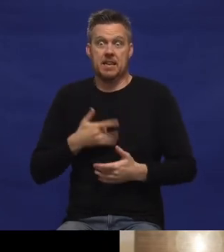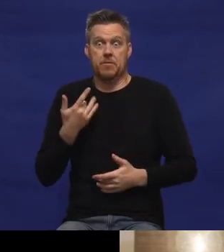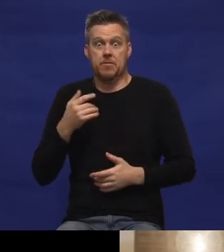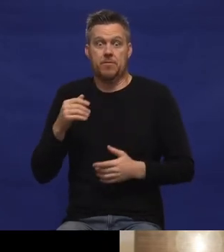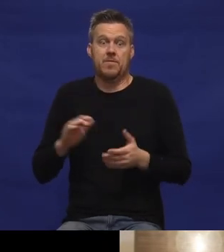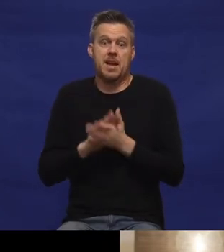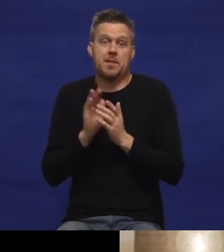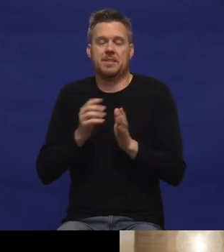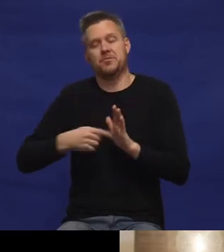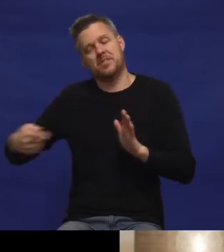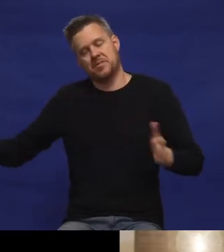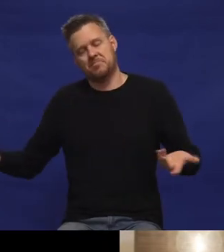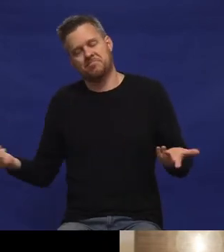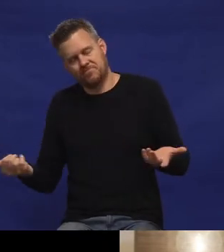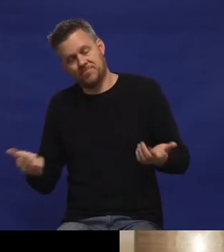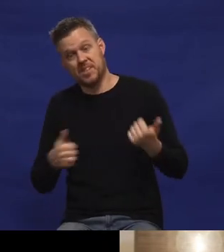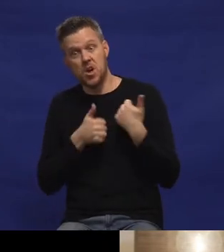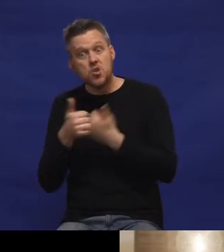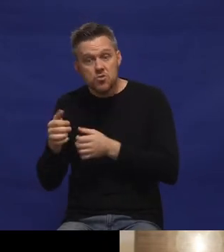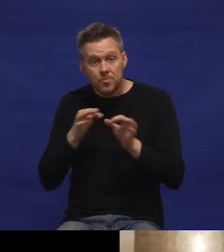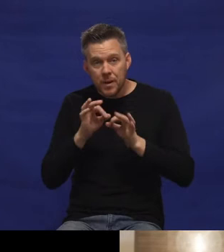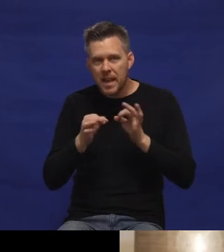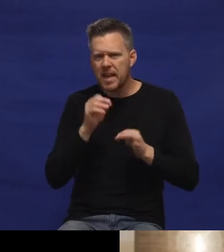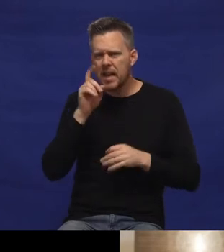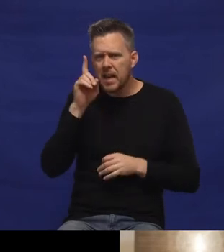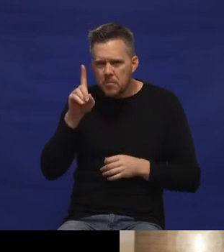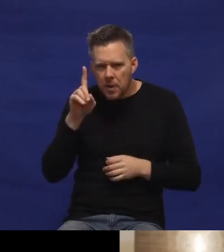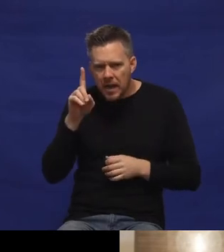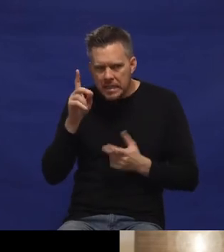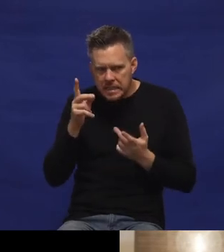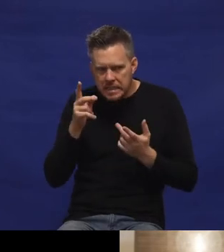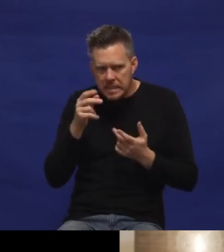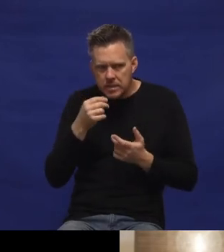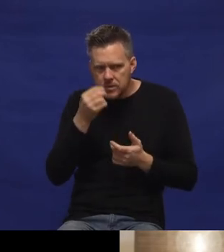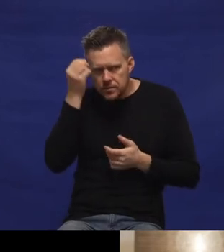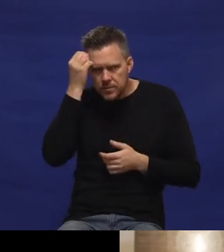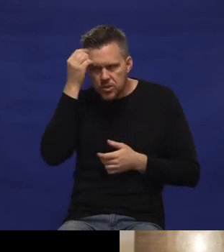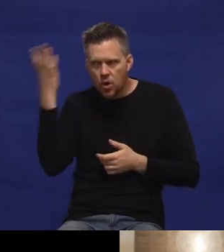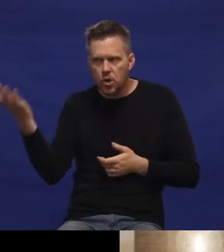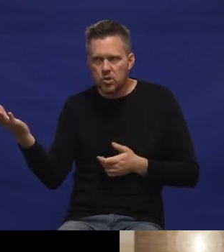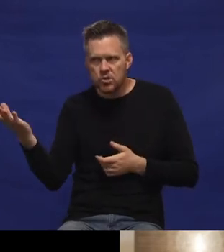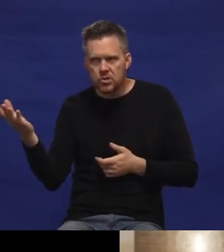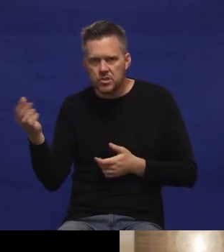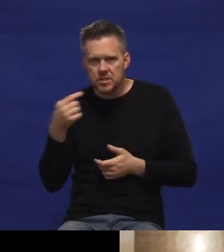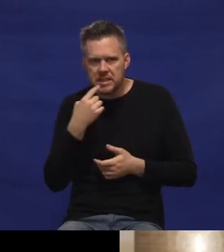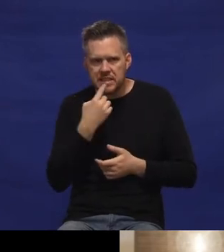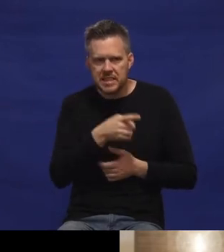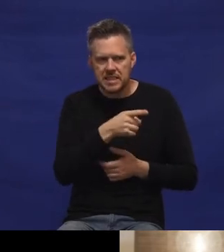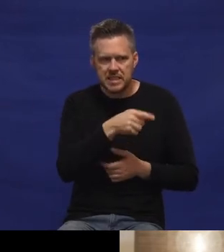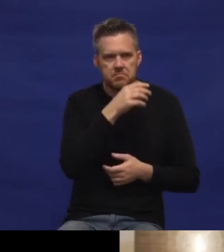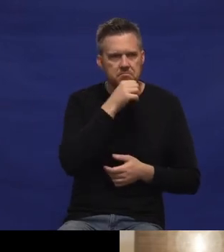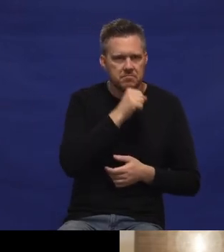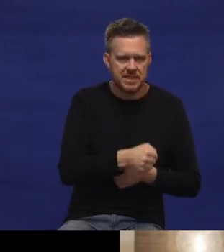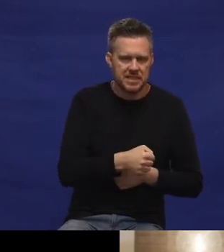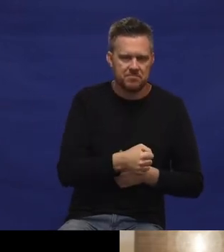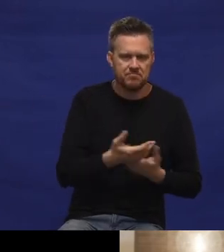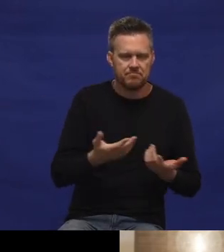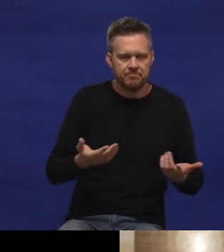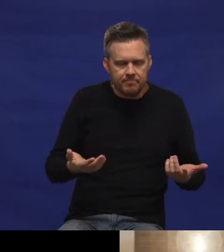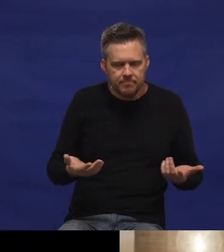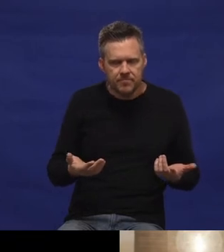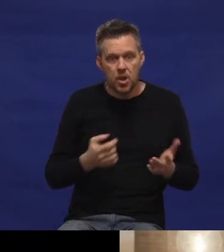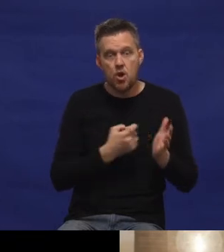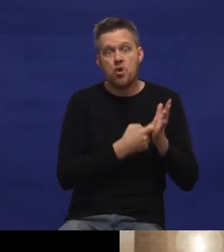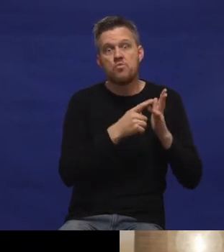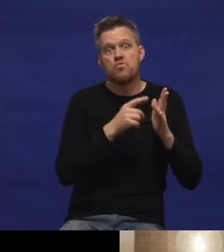happily ever after. Great plan. Only problem is someone forgot to let the fellow in on the